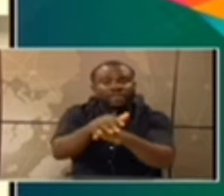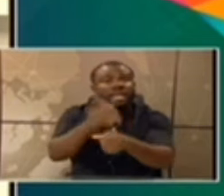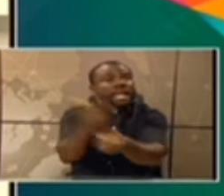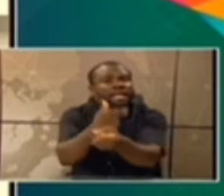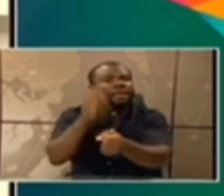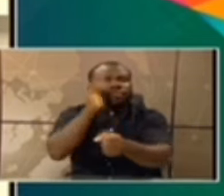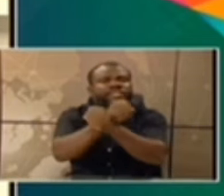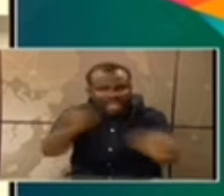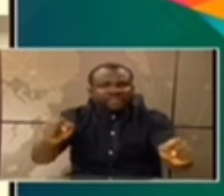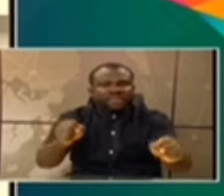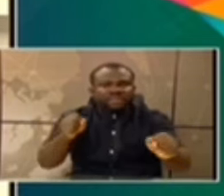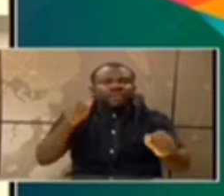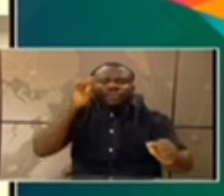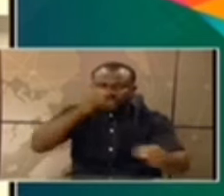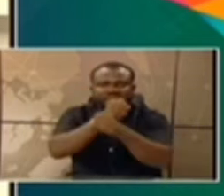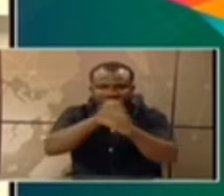come what may, we'll save this country.